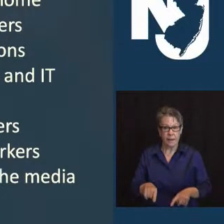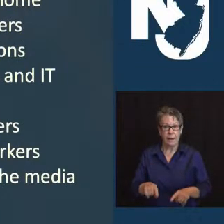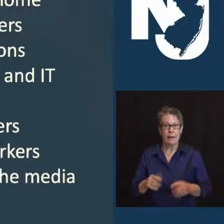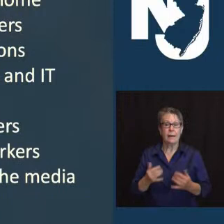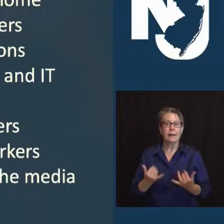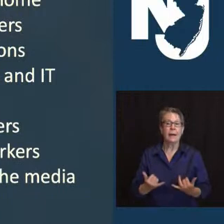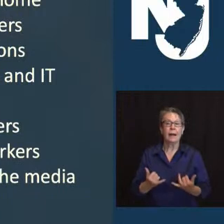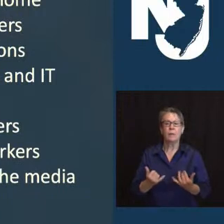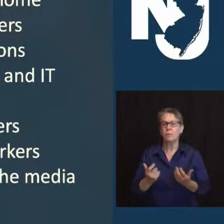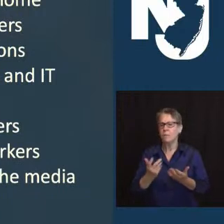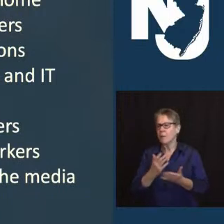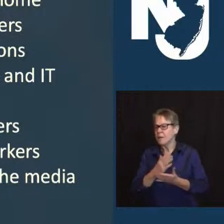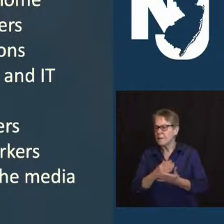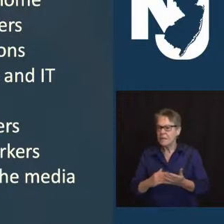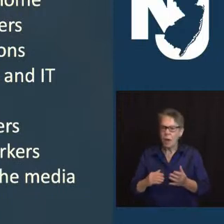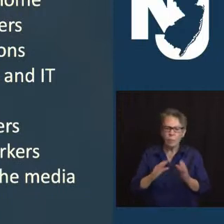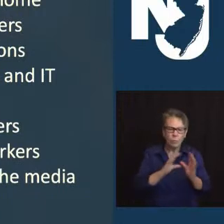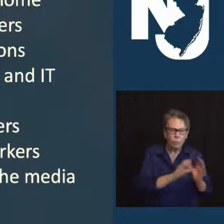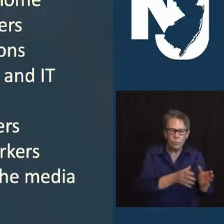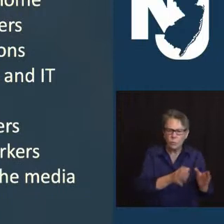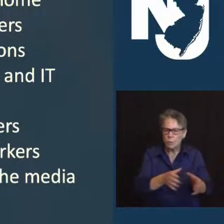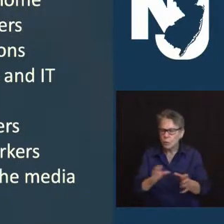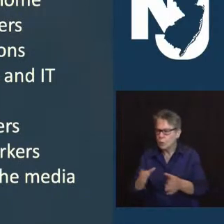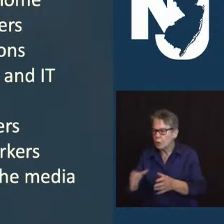think, for the simple reason is,